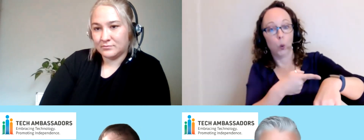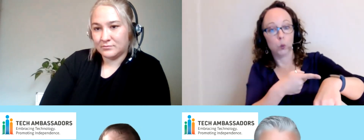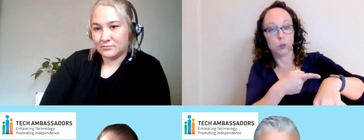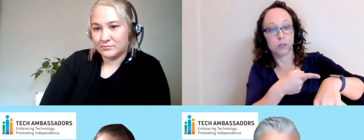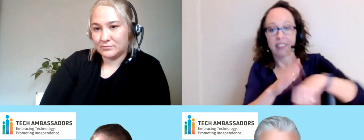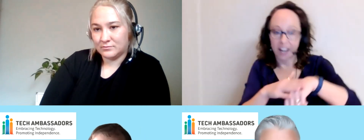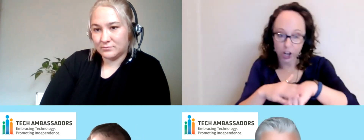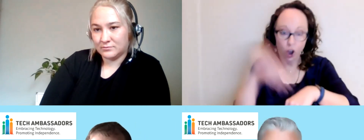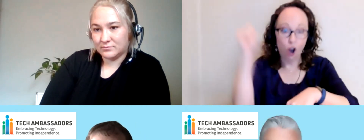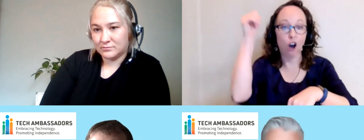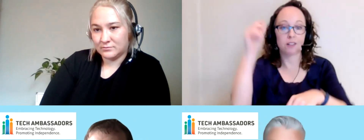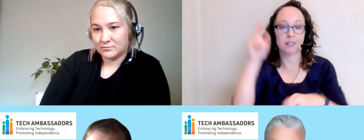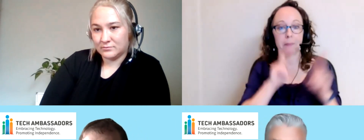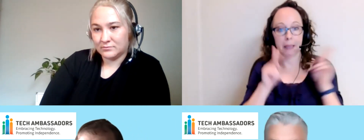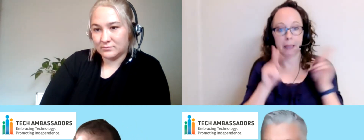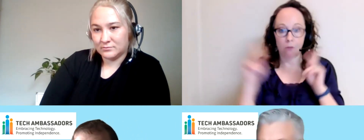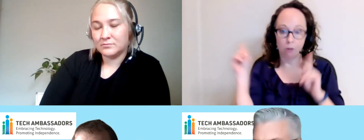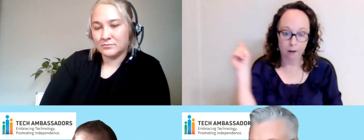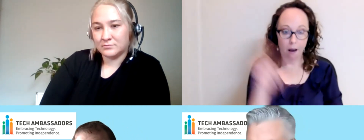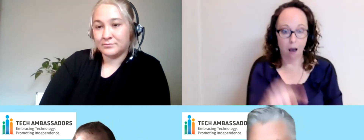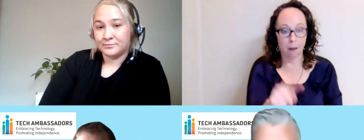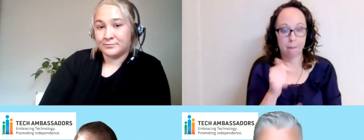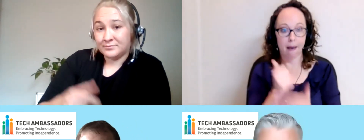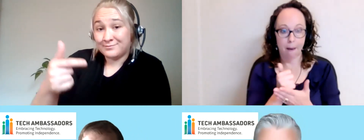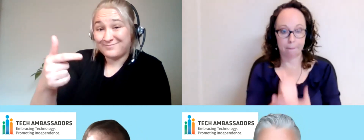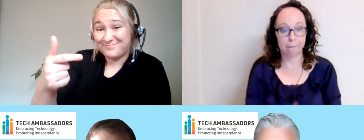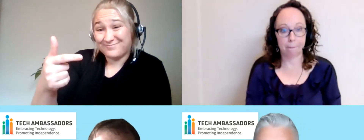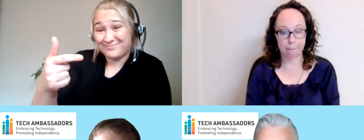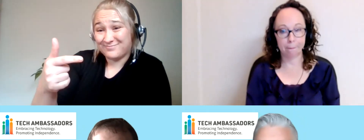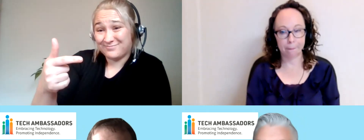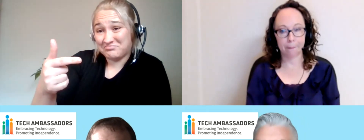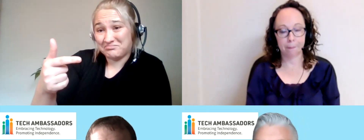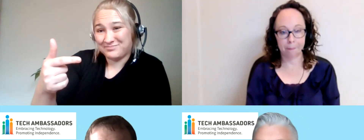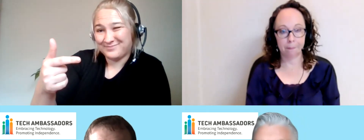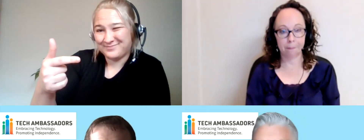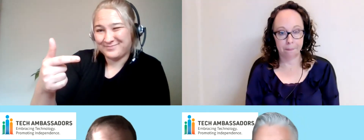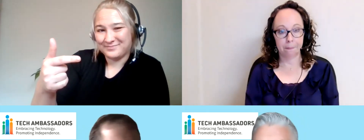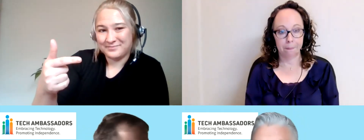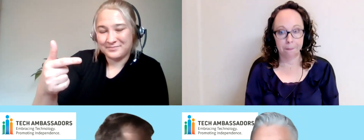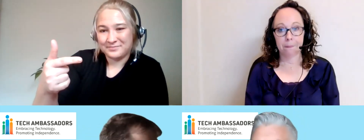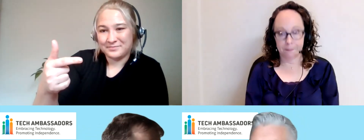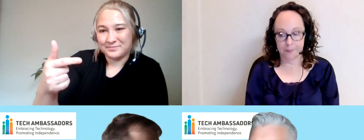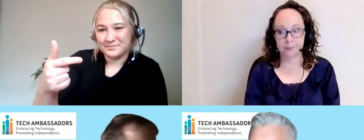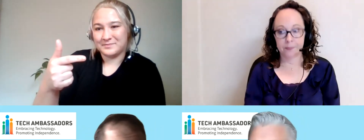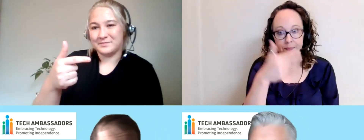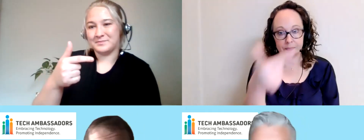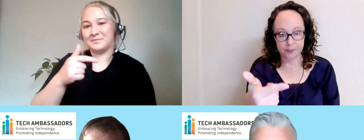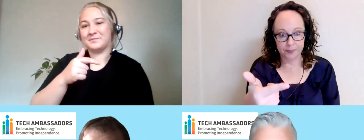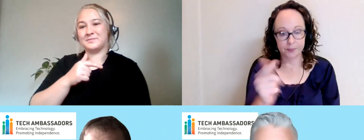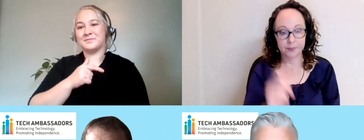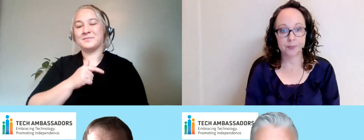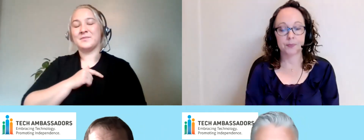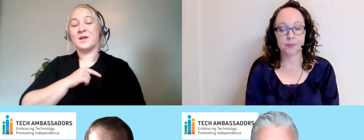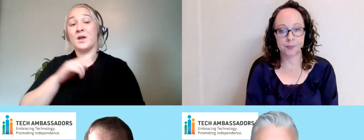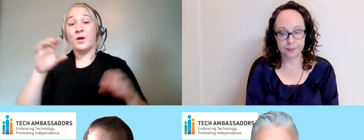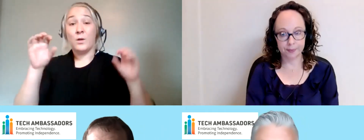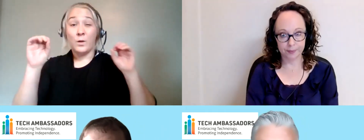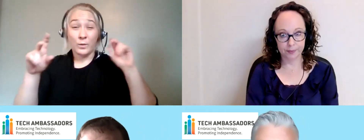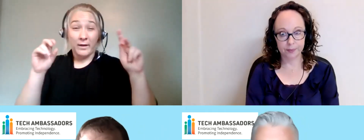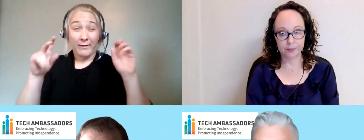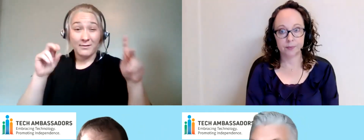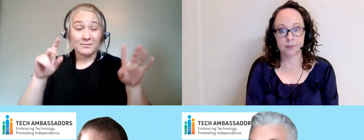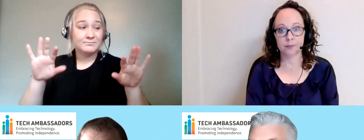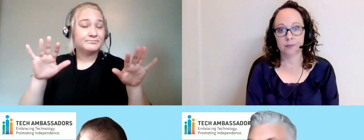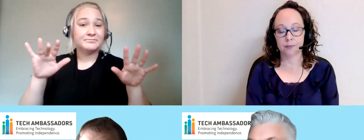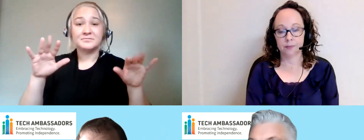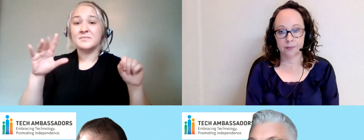as well. Wonderful. All right. Let's see. We